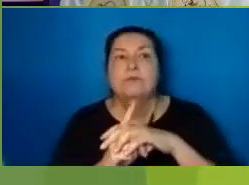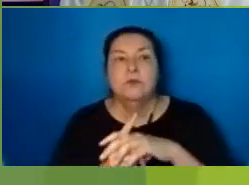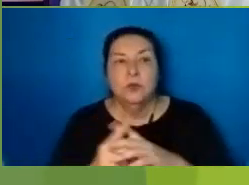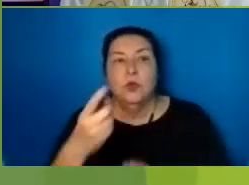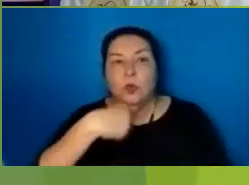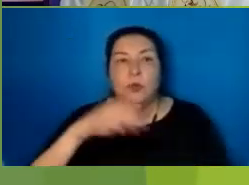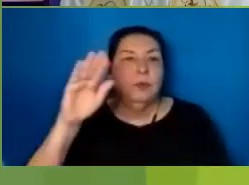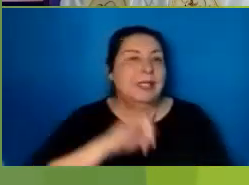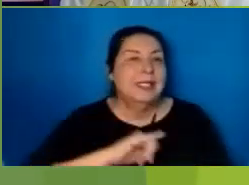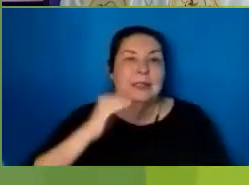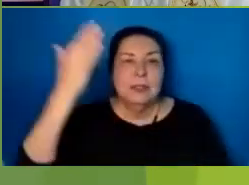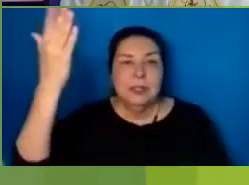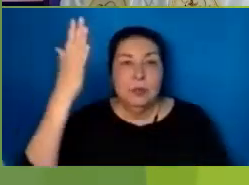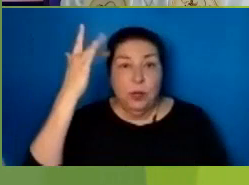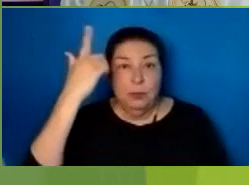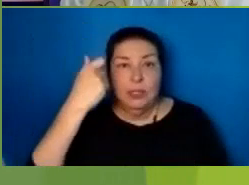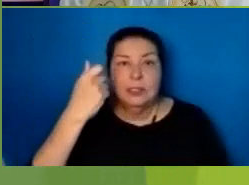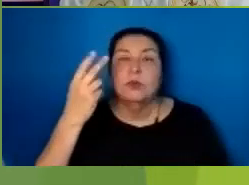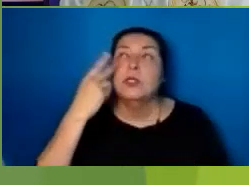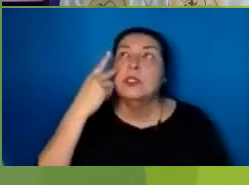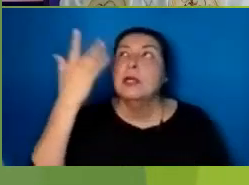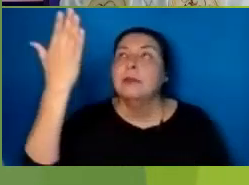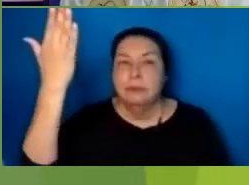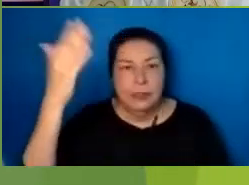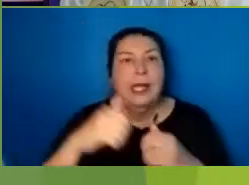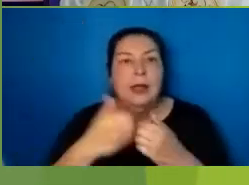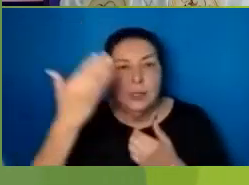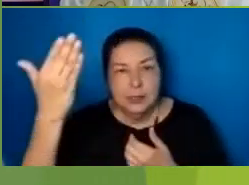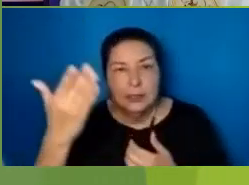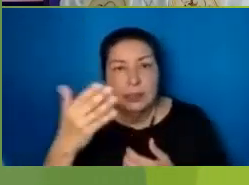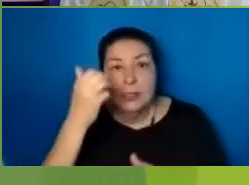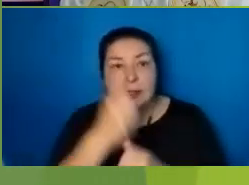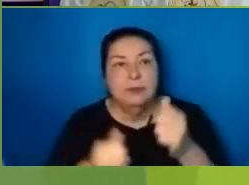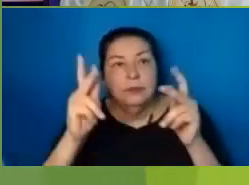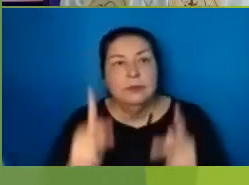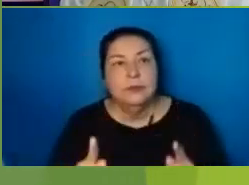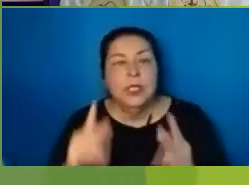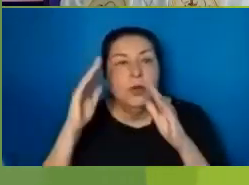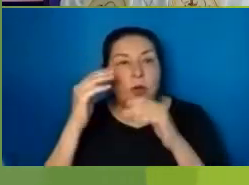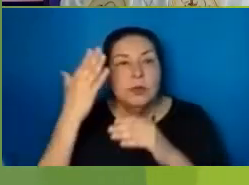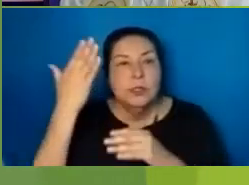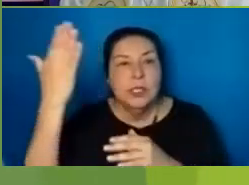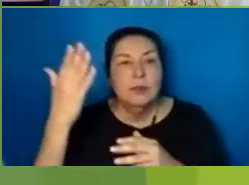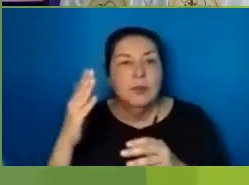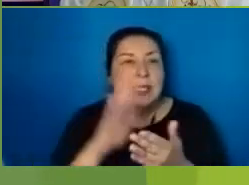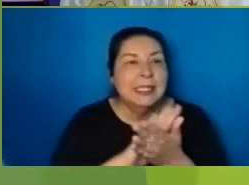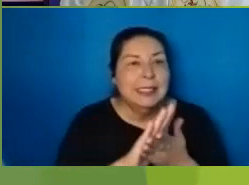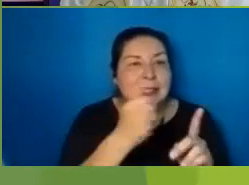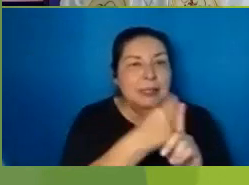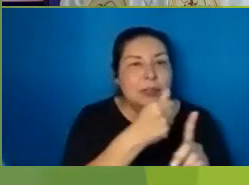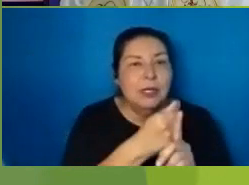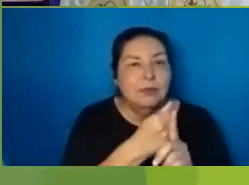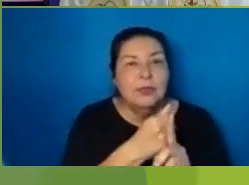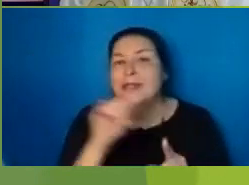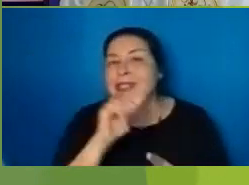him Because we shall see him As he is And everyone Who thus hopes in him Purifies himself As he